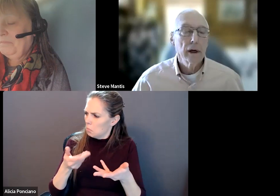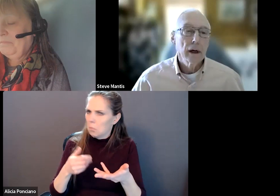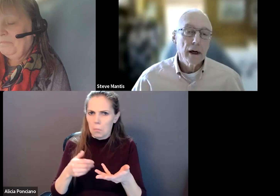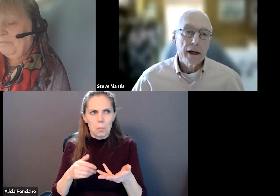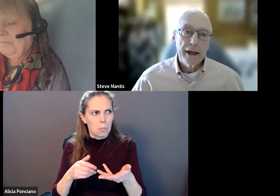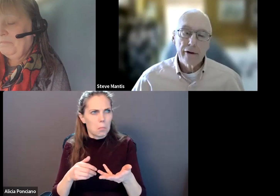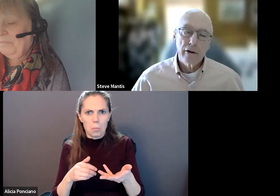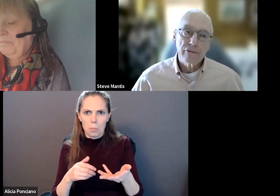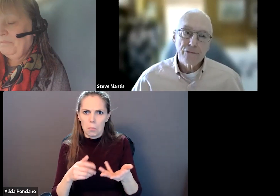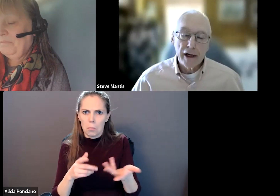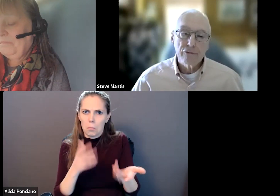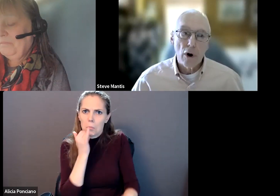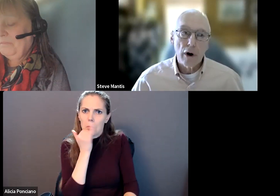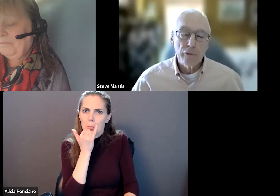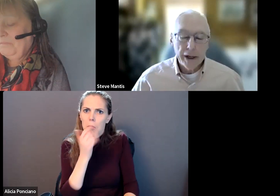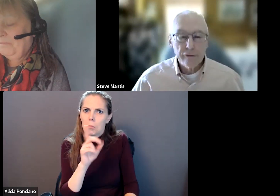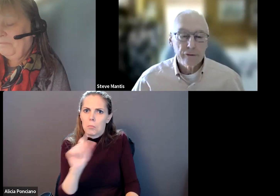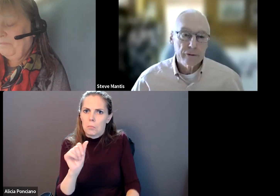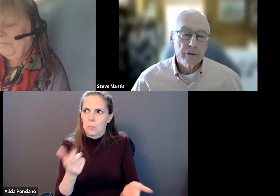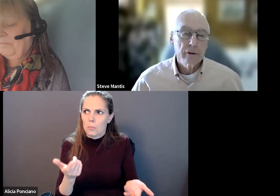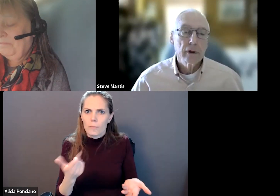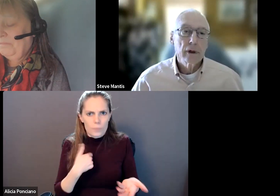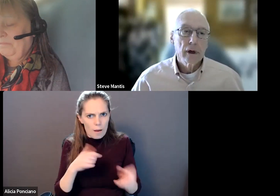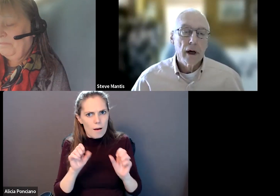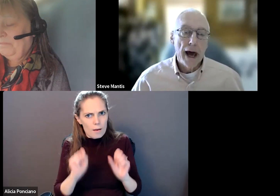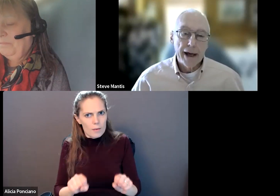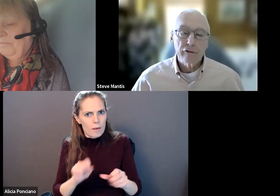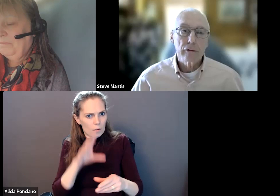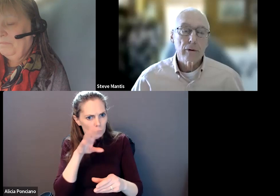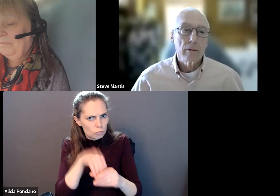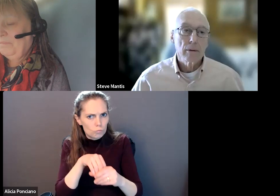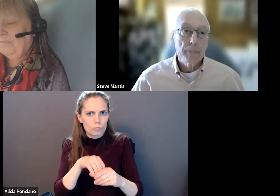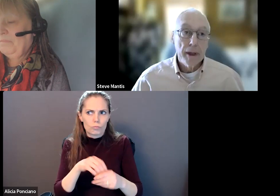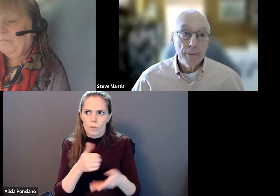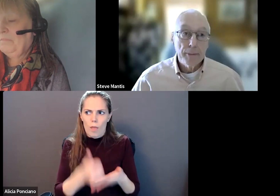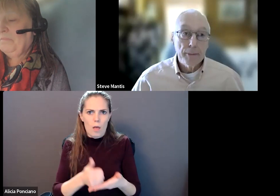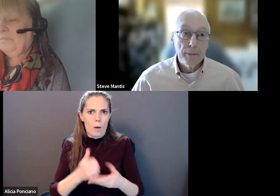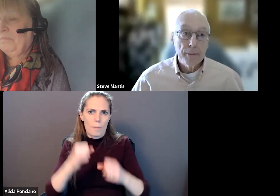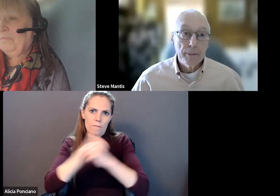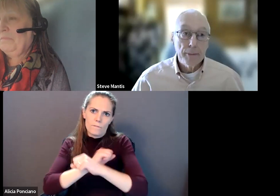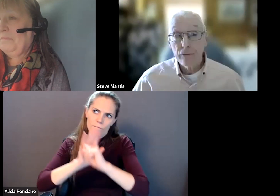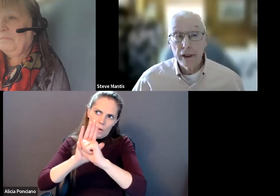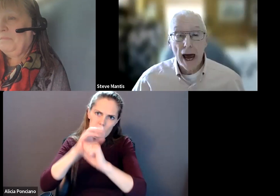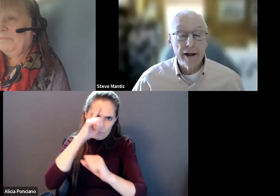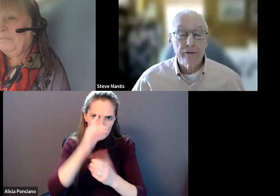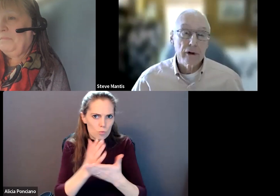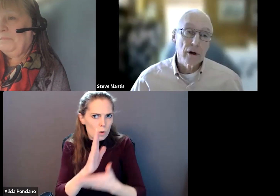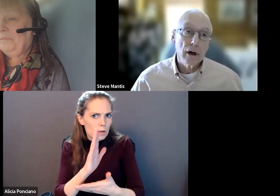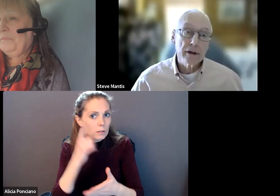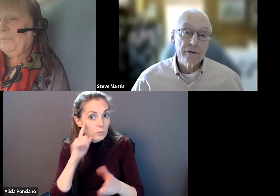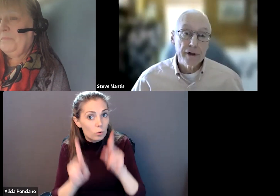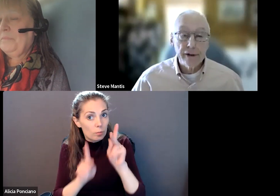me in the fight for our rights as people with disabilities, really